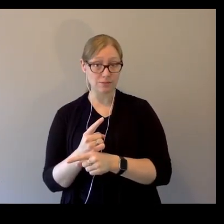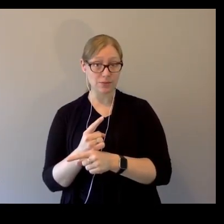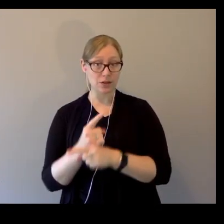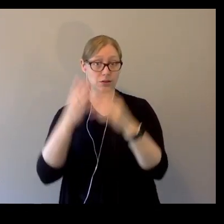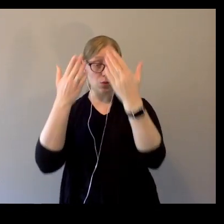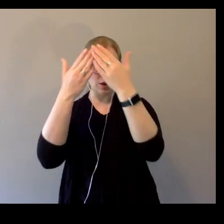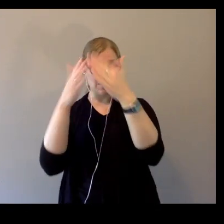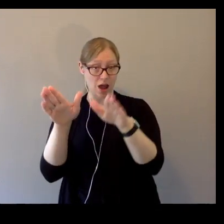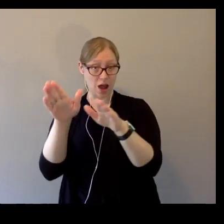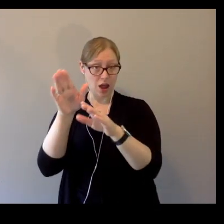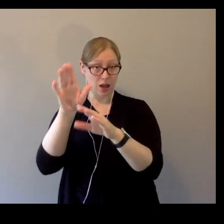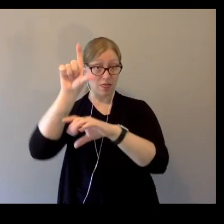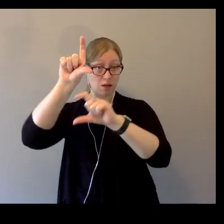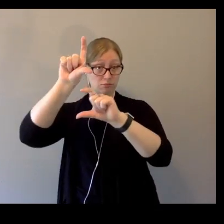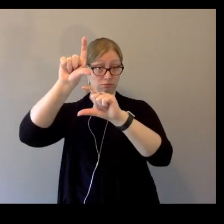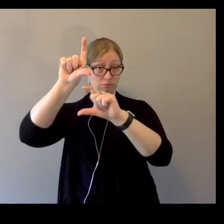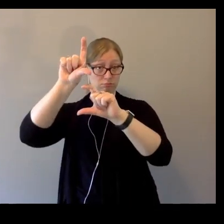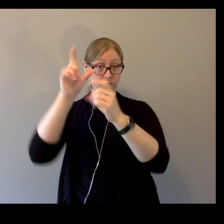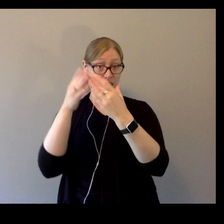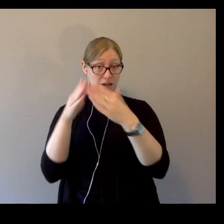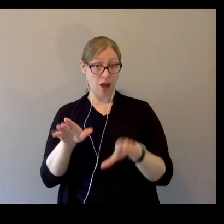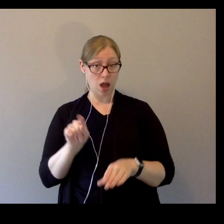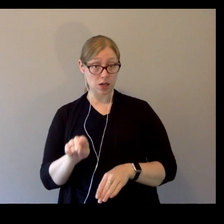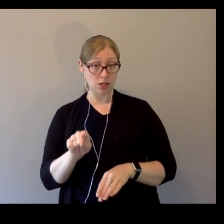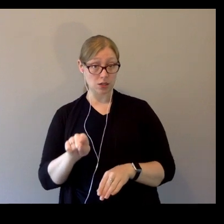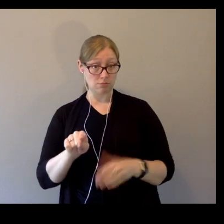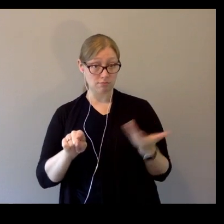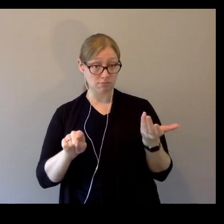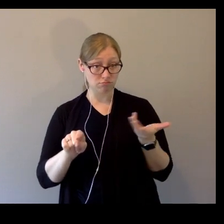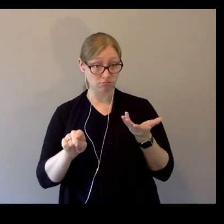1 is going to be